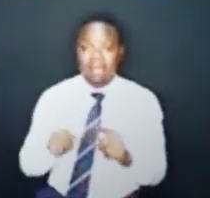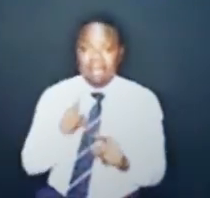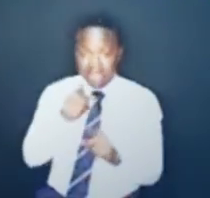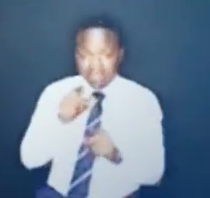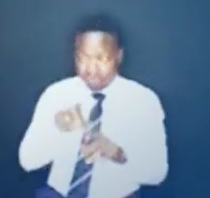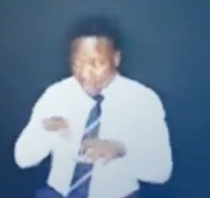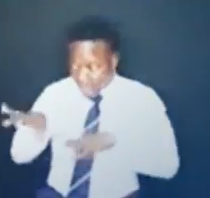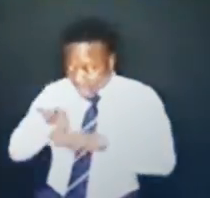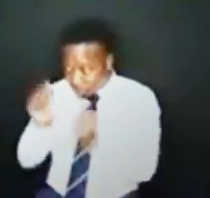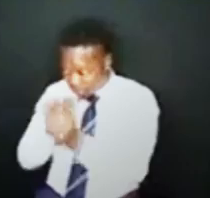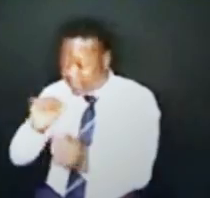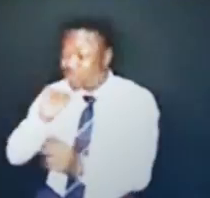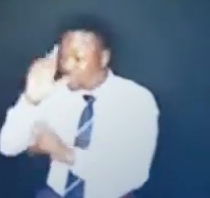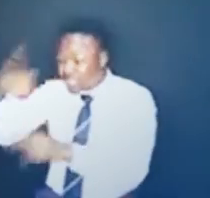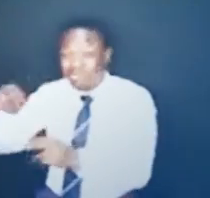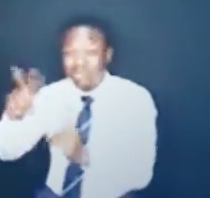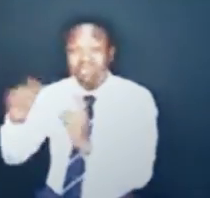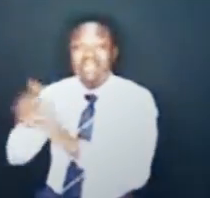be